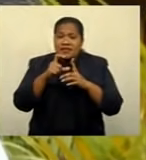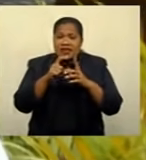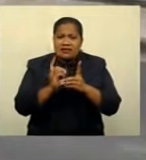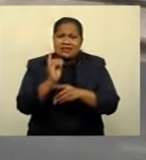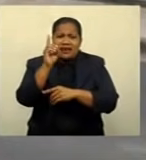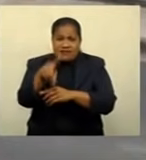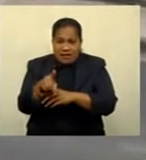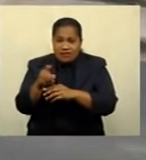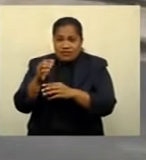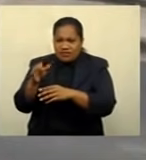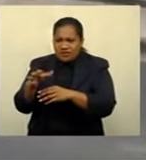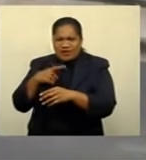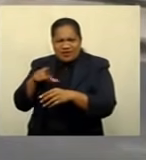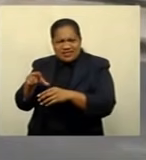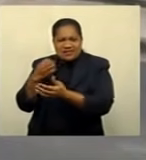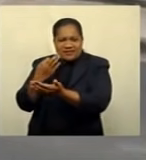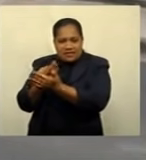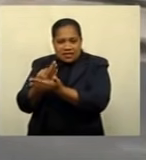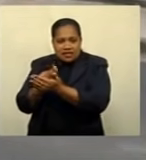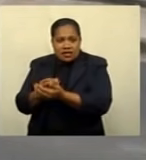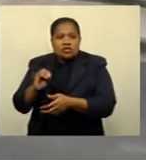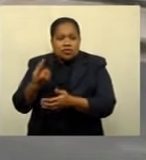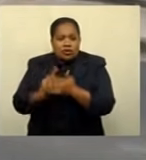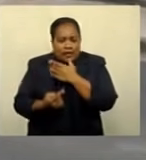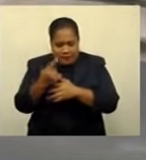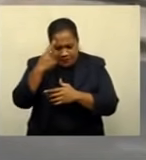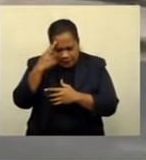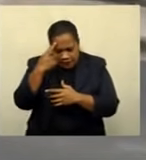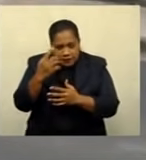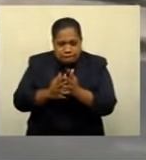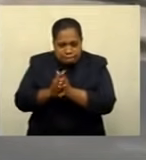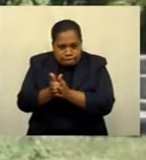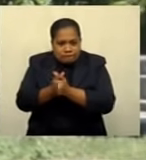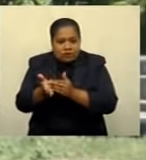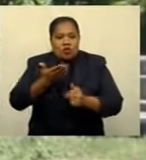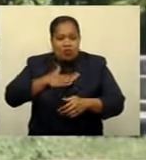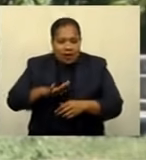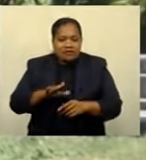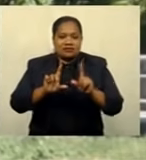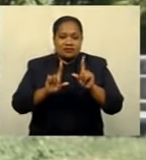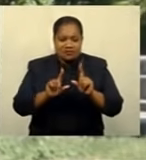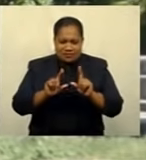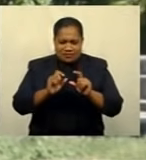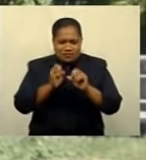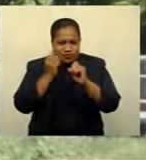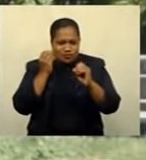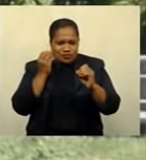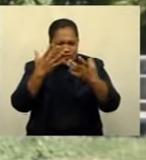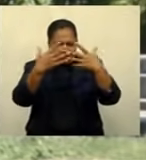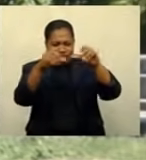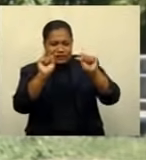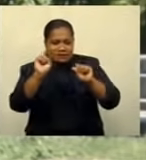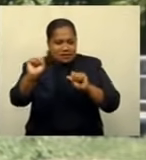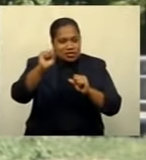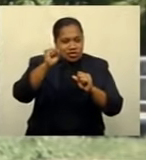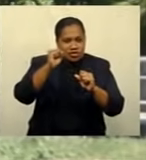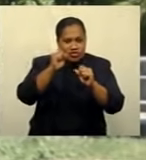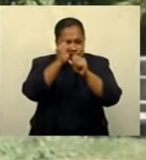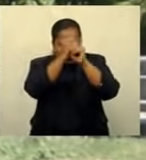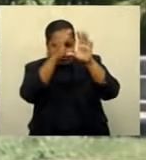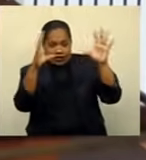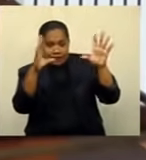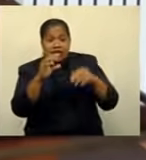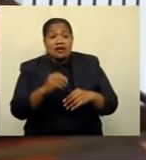to finances, Islam was still determined to live his dream. In 2018, he finally found this